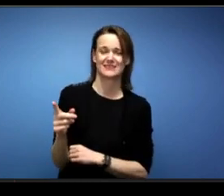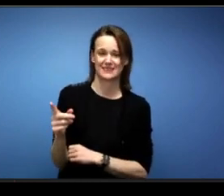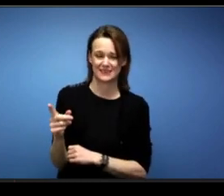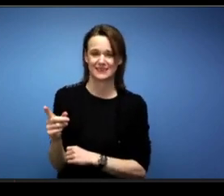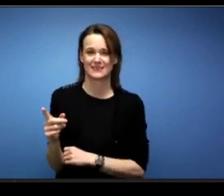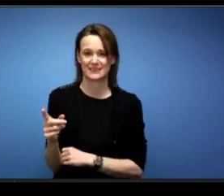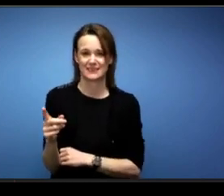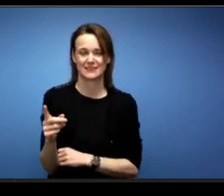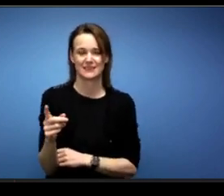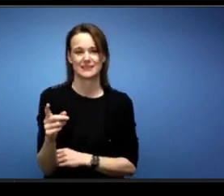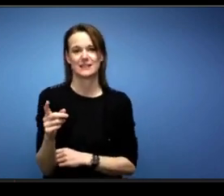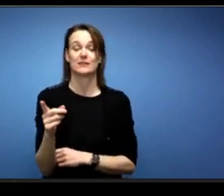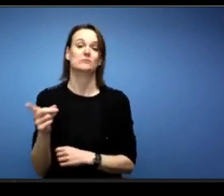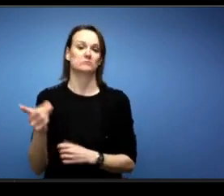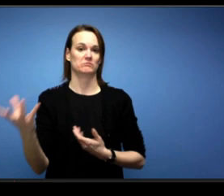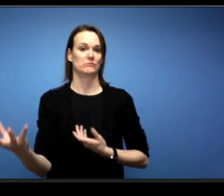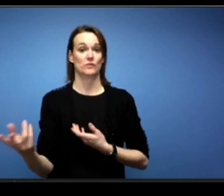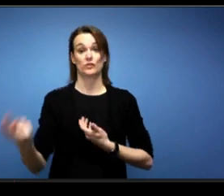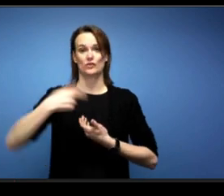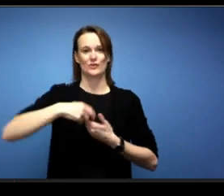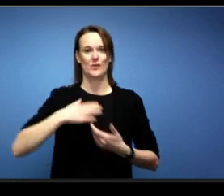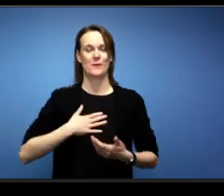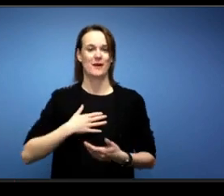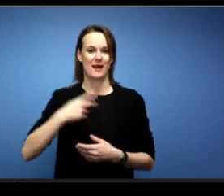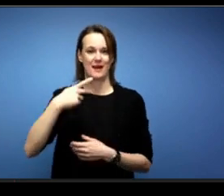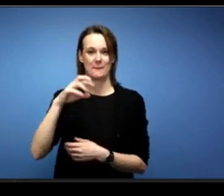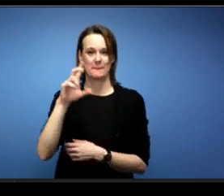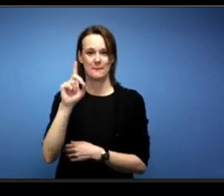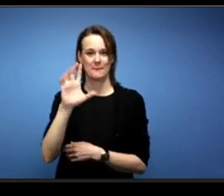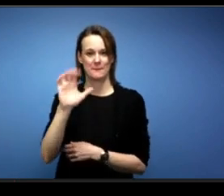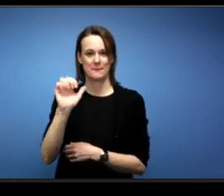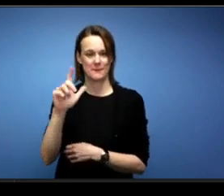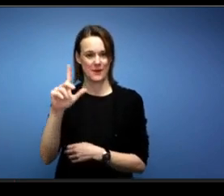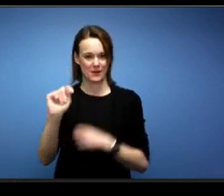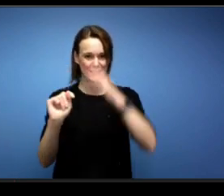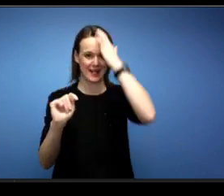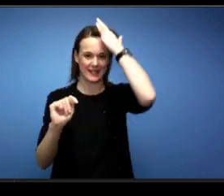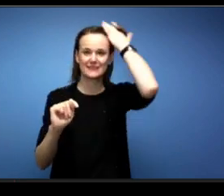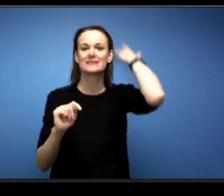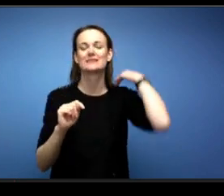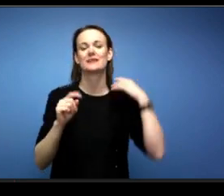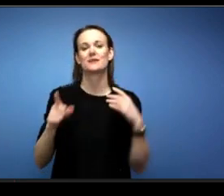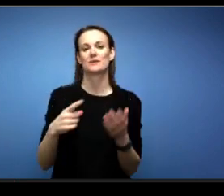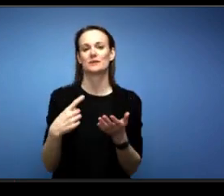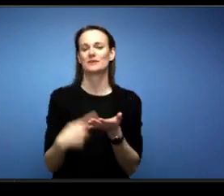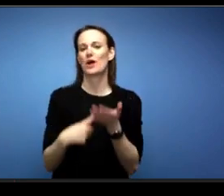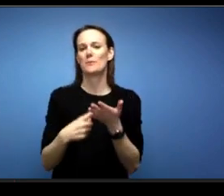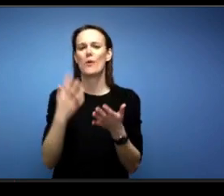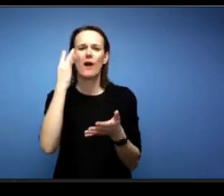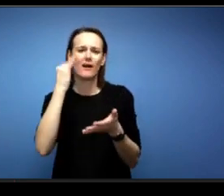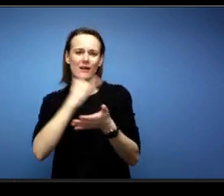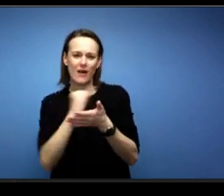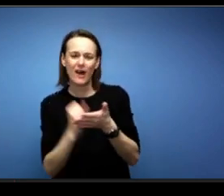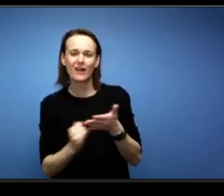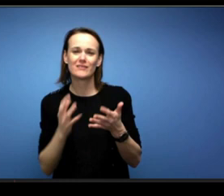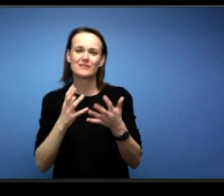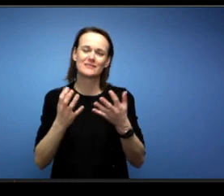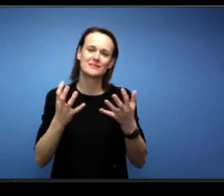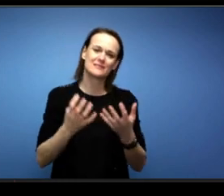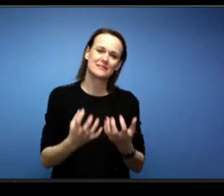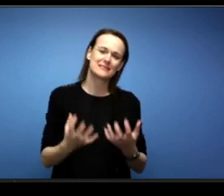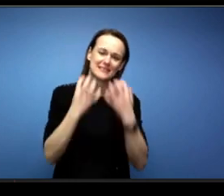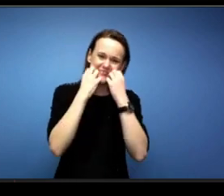had conversations on the Life Out Loud podcast about the value and importance of art and how that can